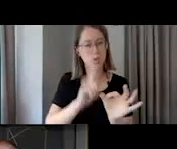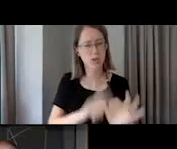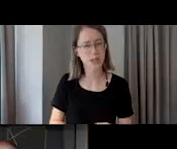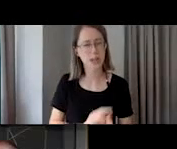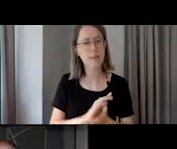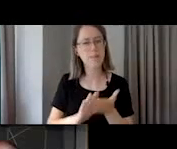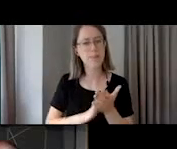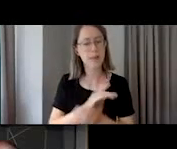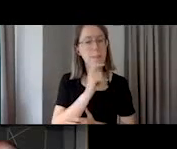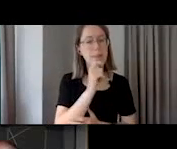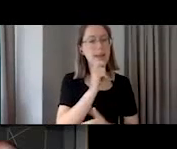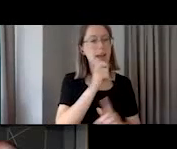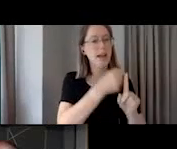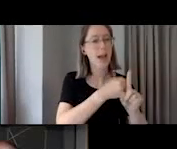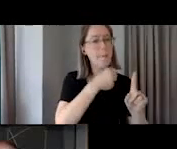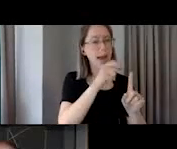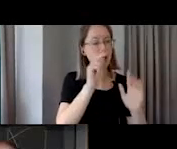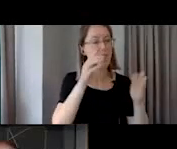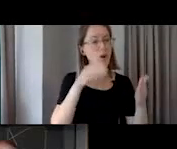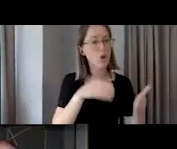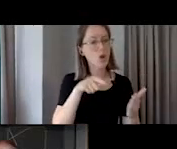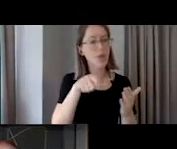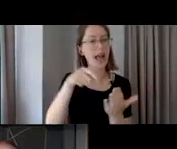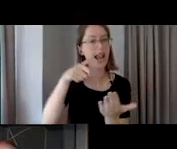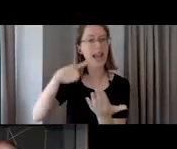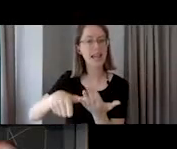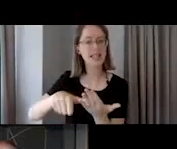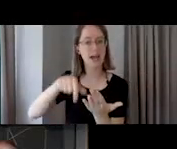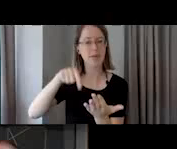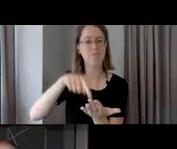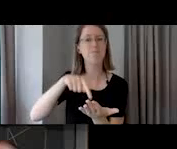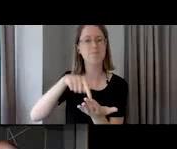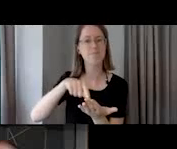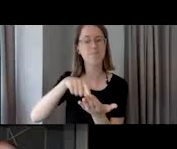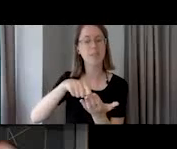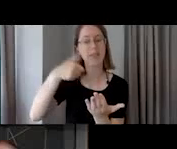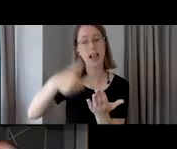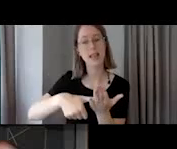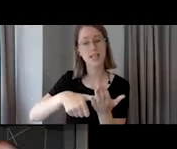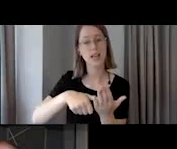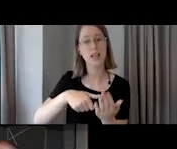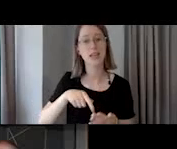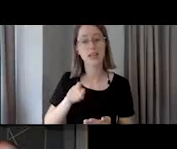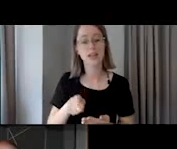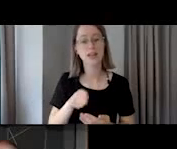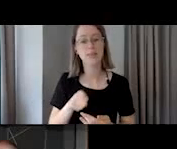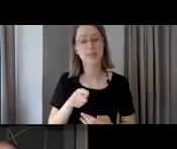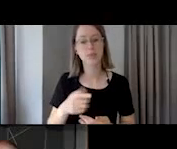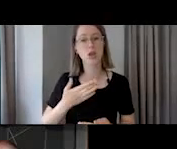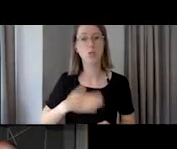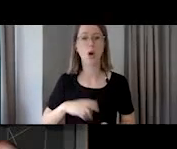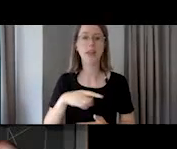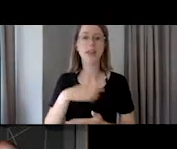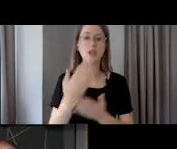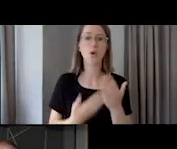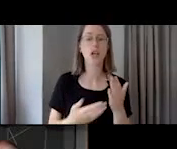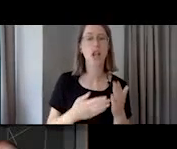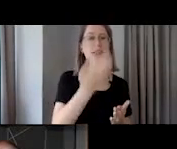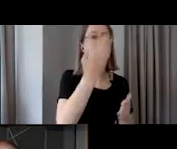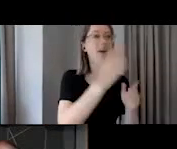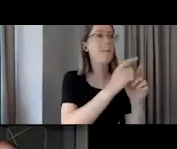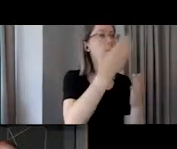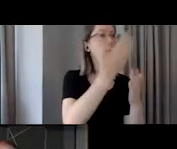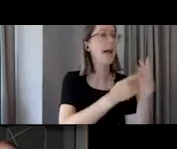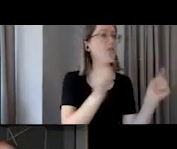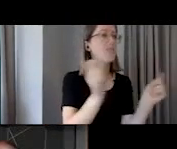media campaign can focus on that letter. Because what you really want more than anything is not the story to be on the front page, though if